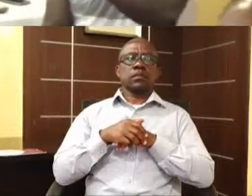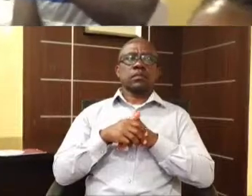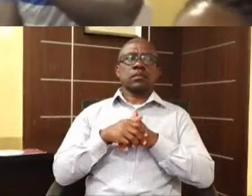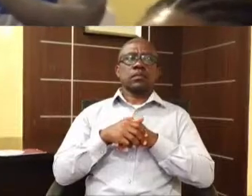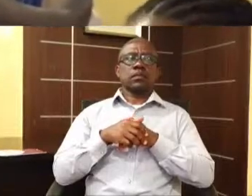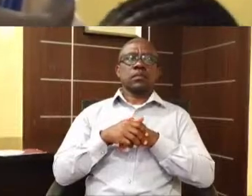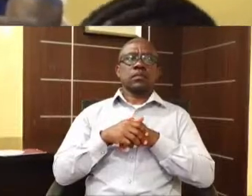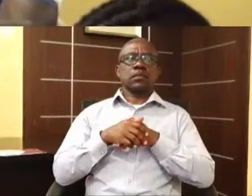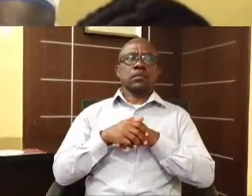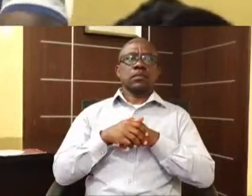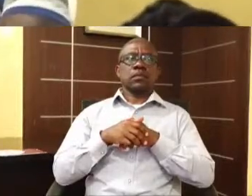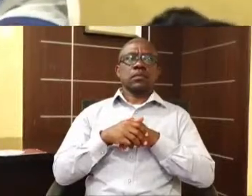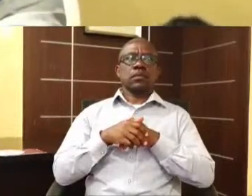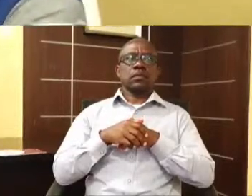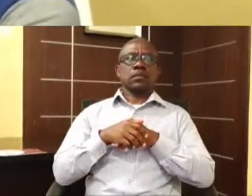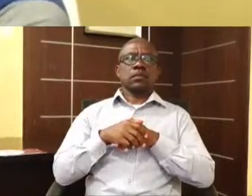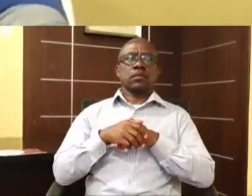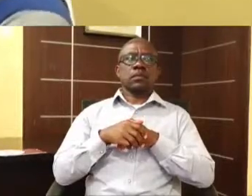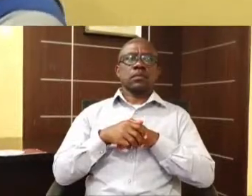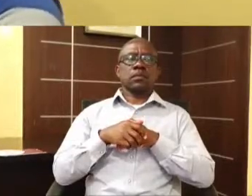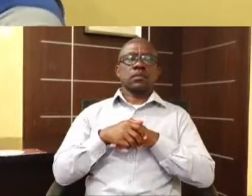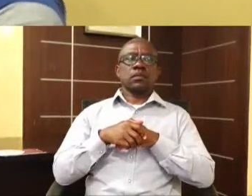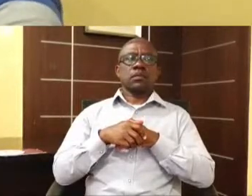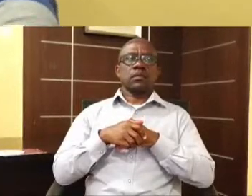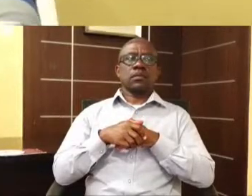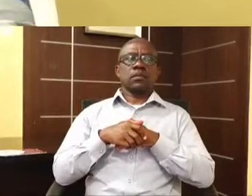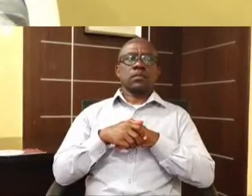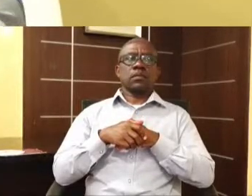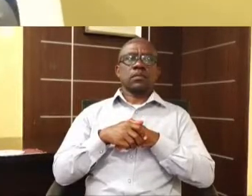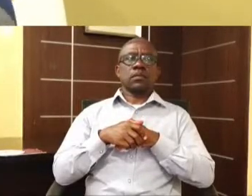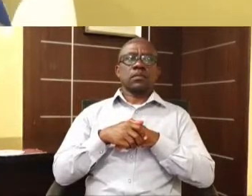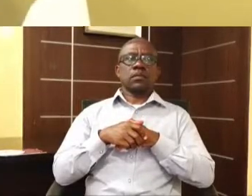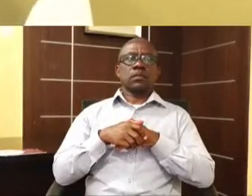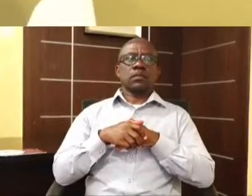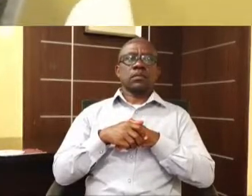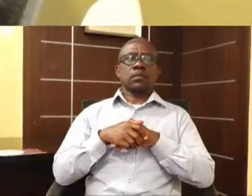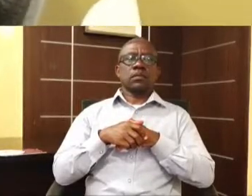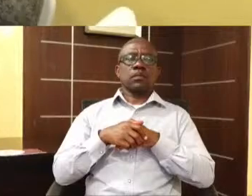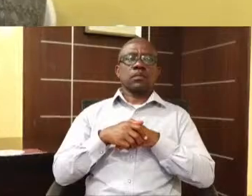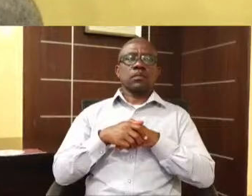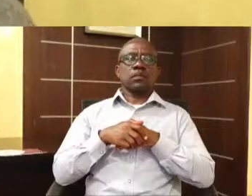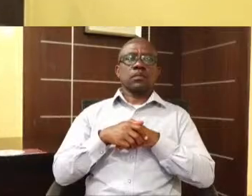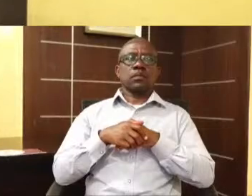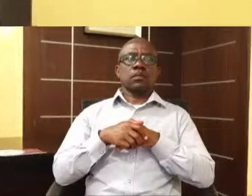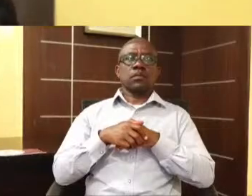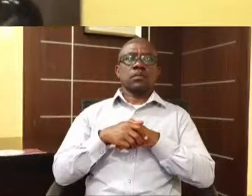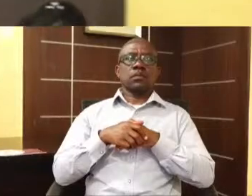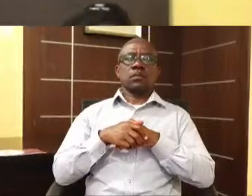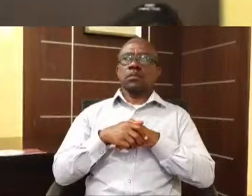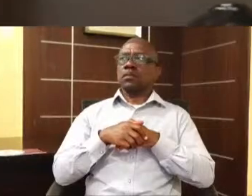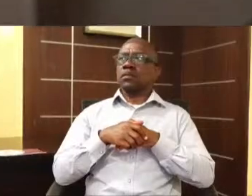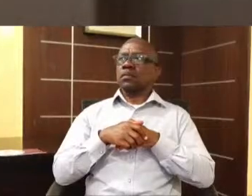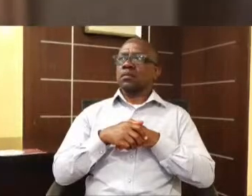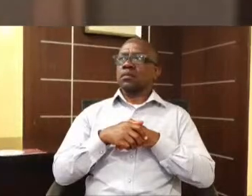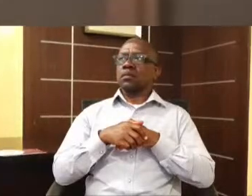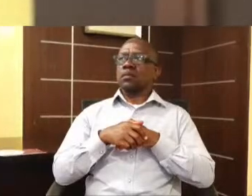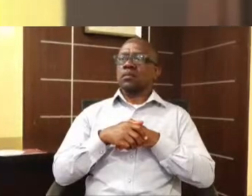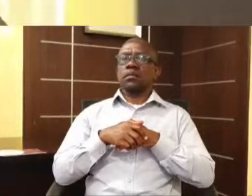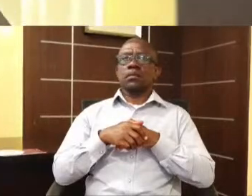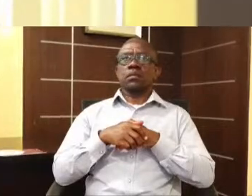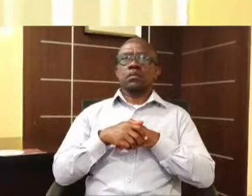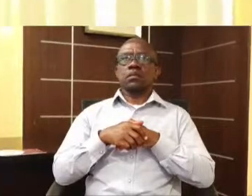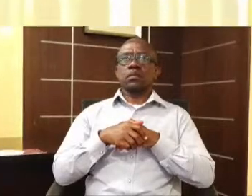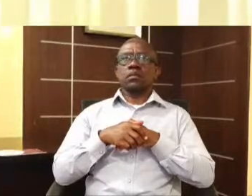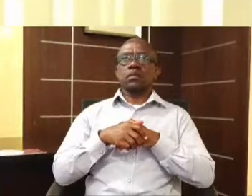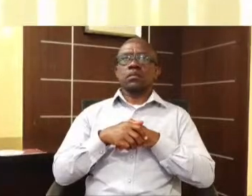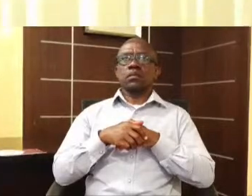Who takes care of the cost? Uh-huh. Now, I think, not I think, but the